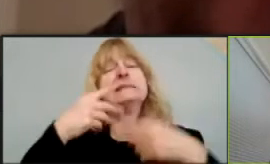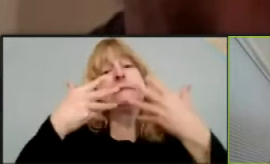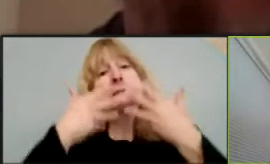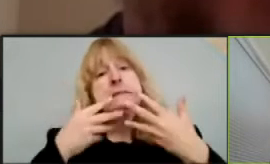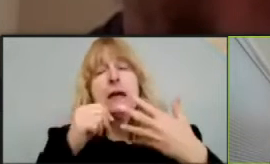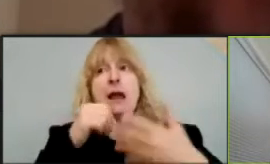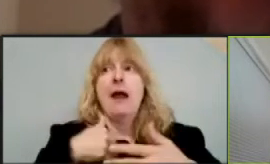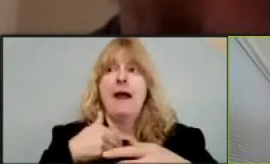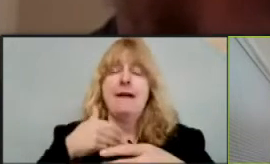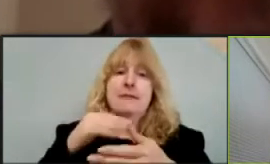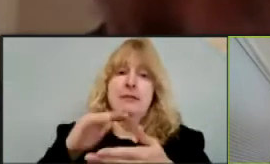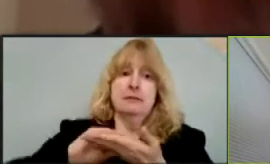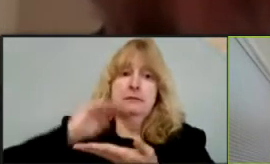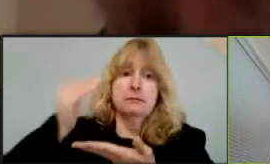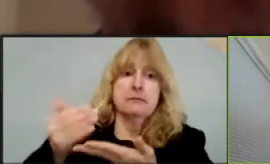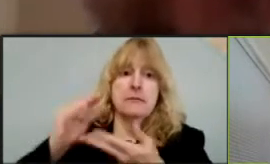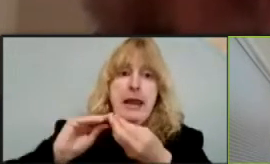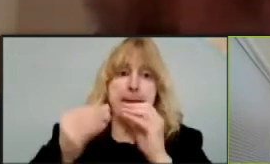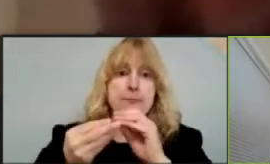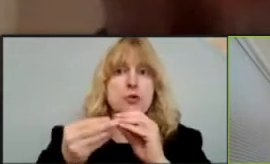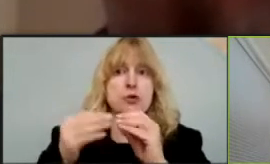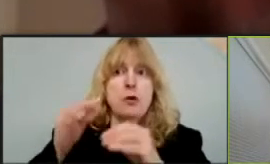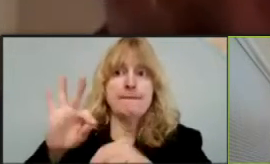wish we had, and I'll talk about that a little bit.